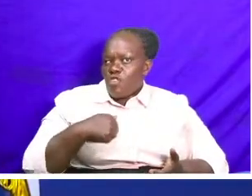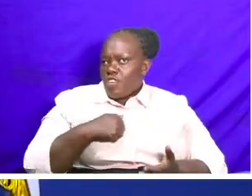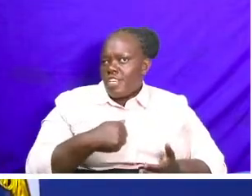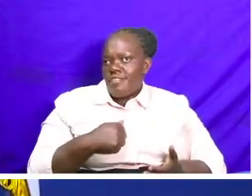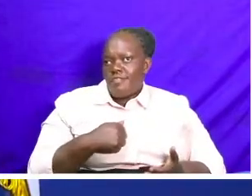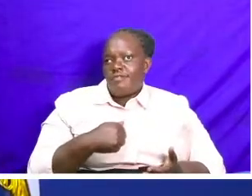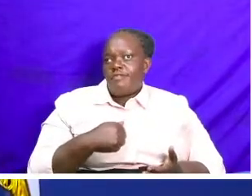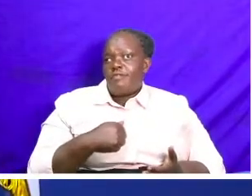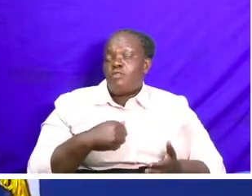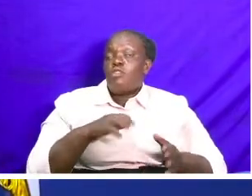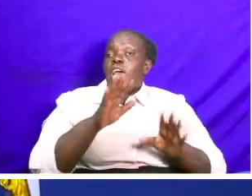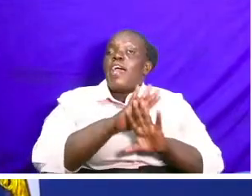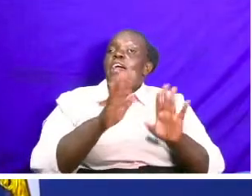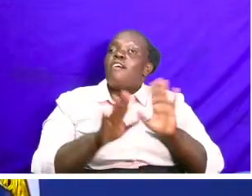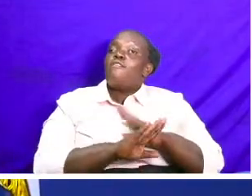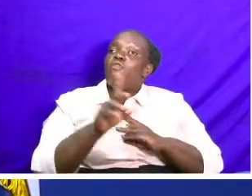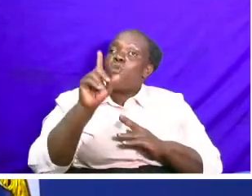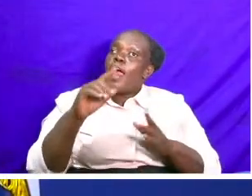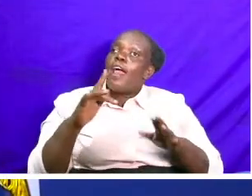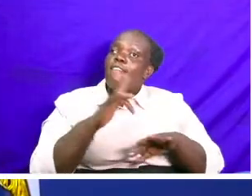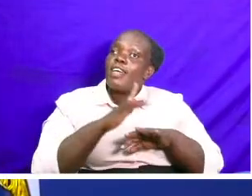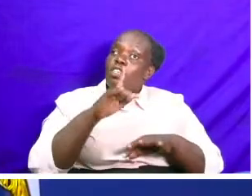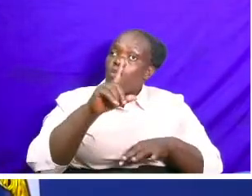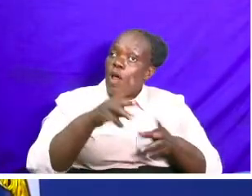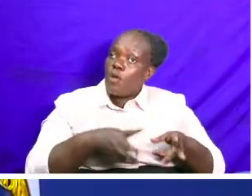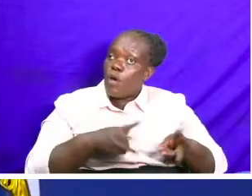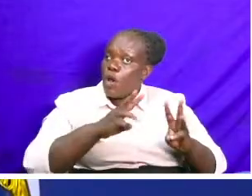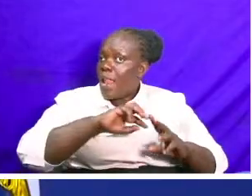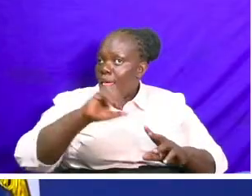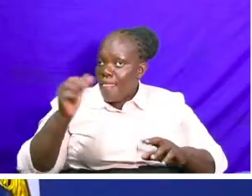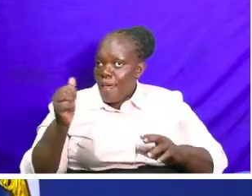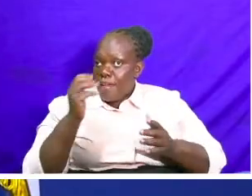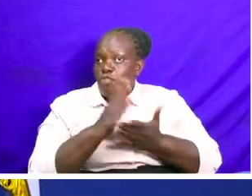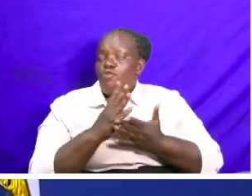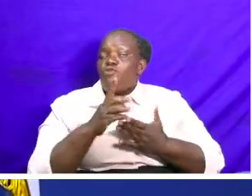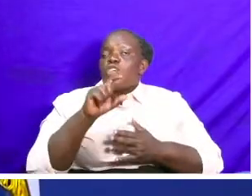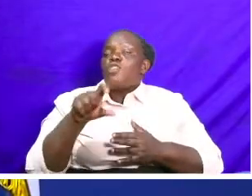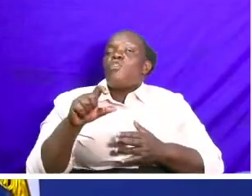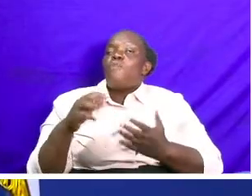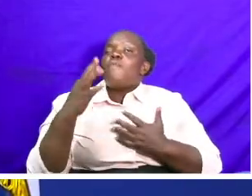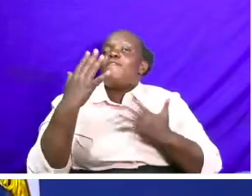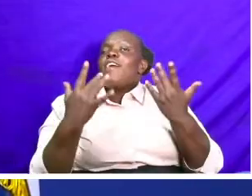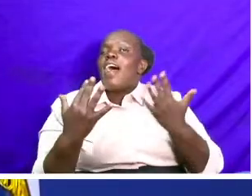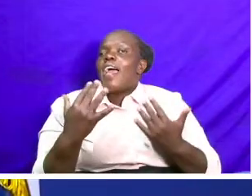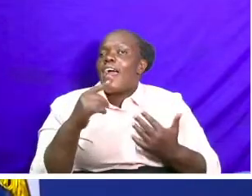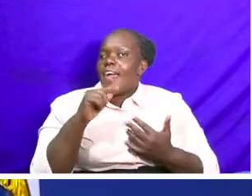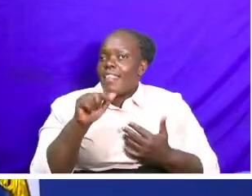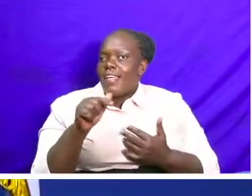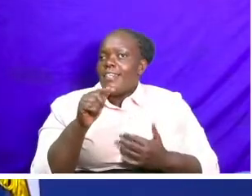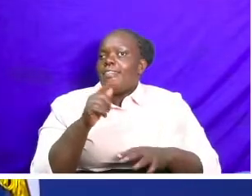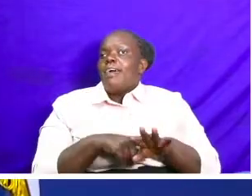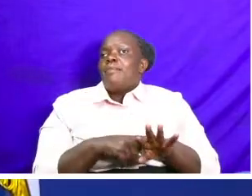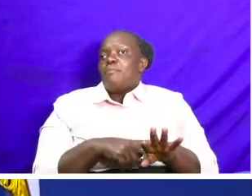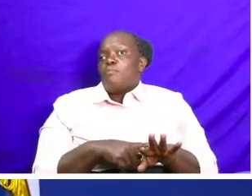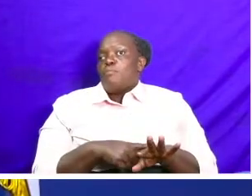condolences to everyone who is affected in one way or another by the Gikomba fire incident.